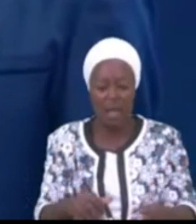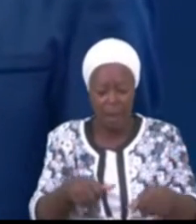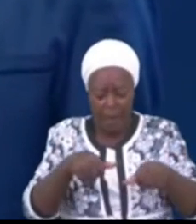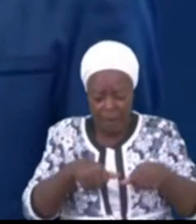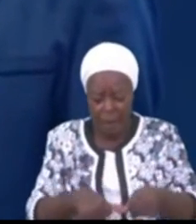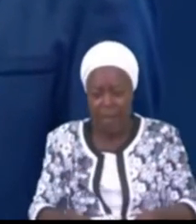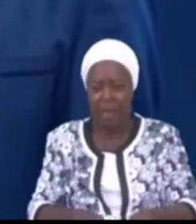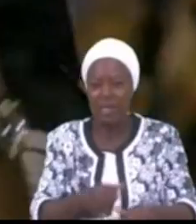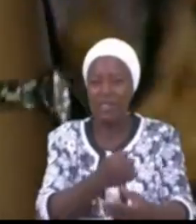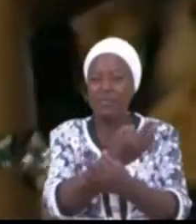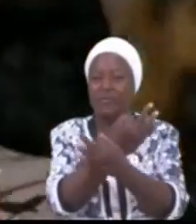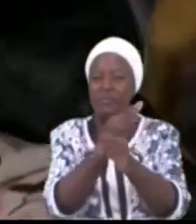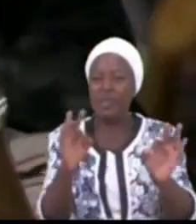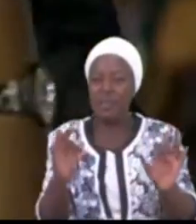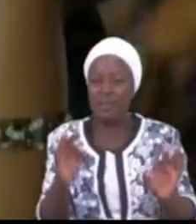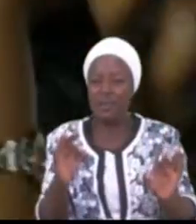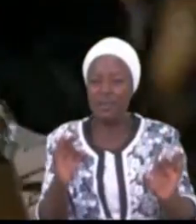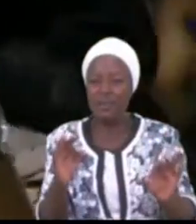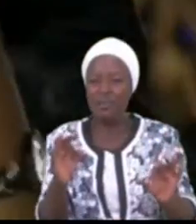permanent emancipation,